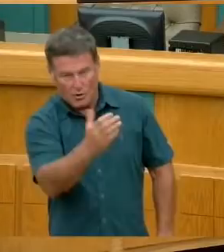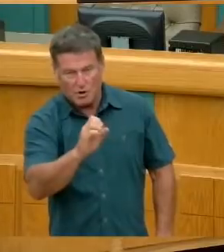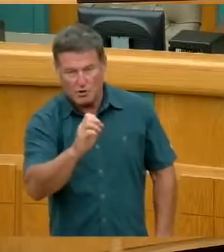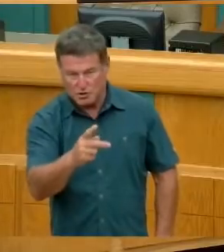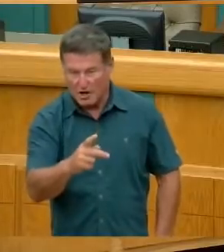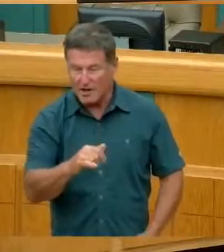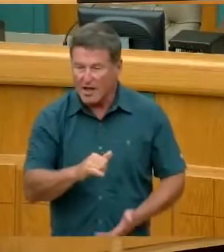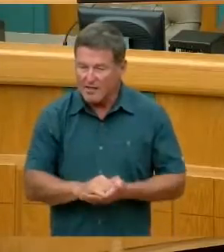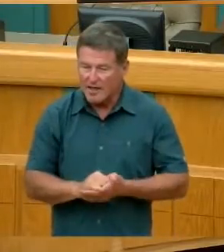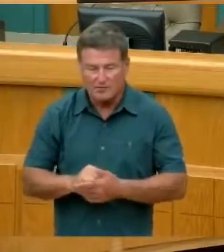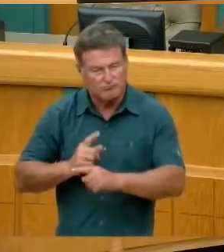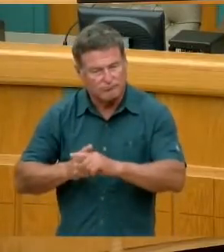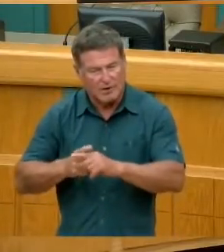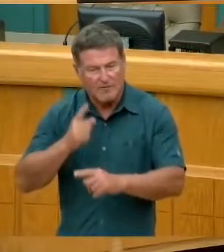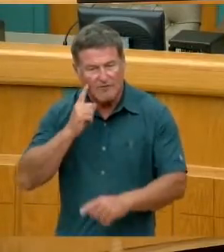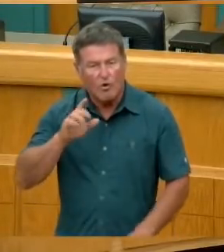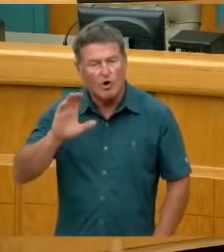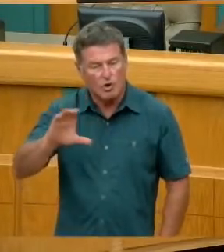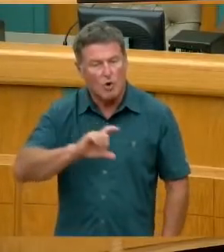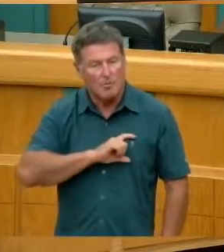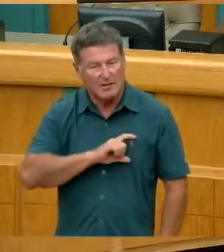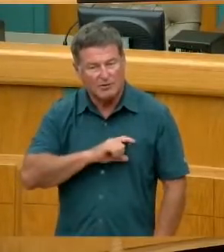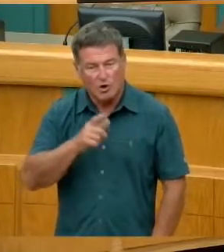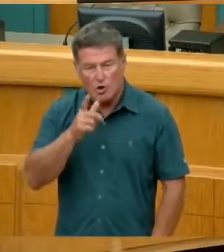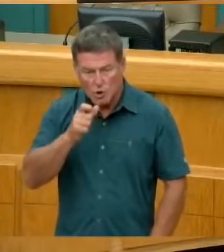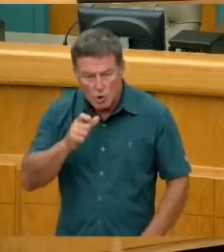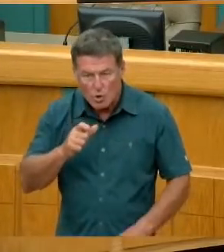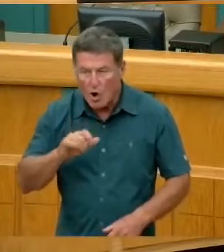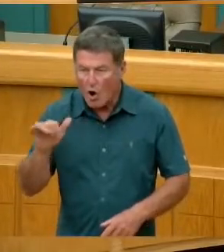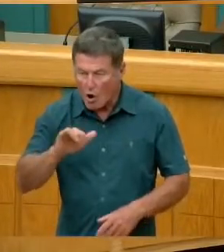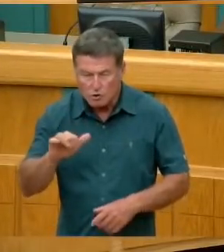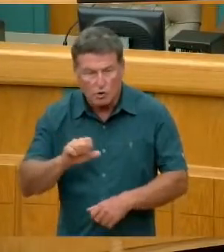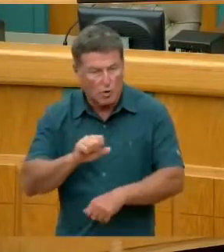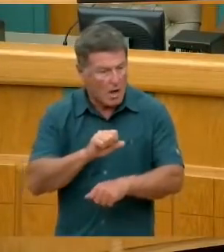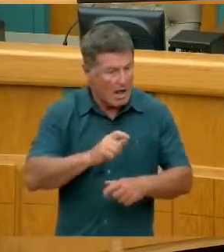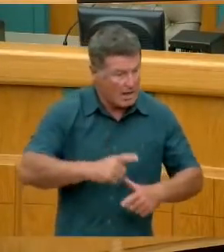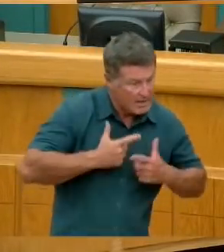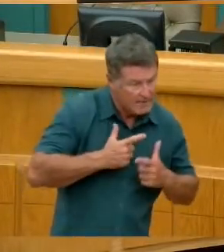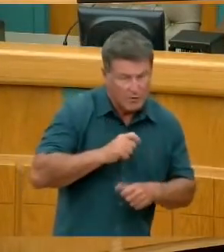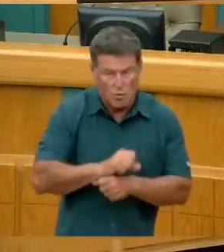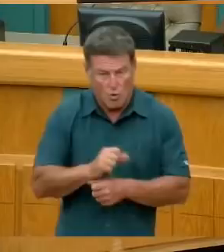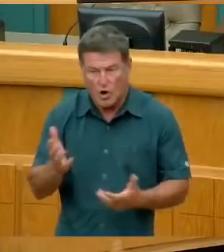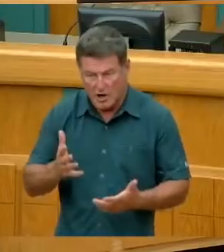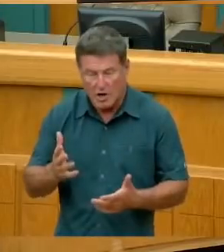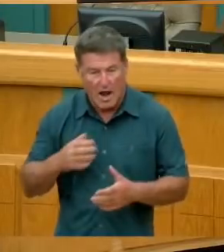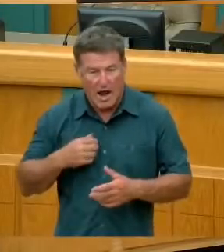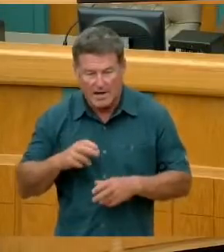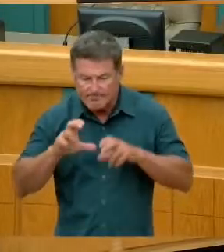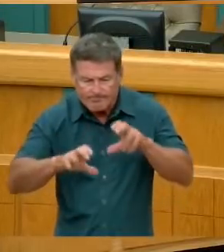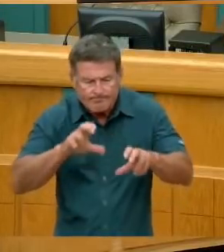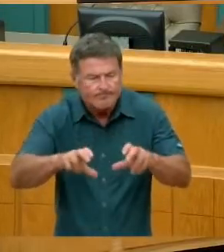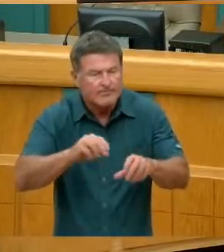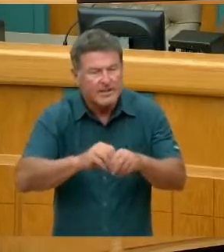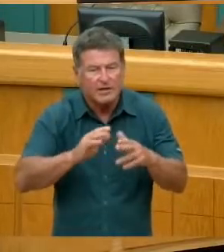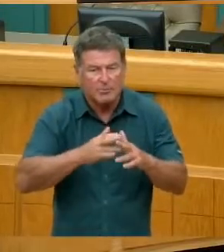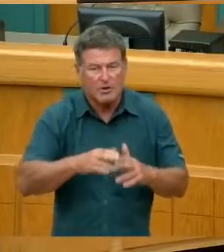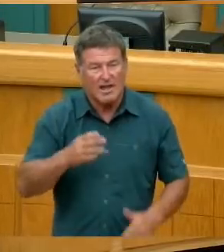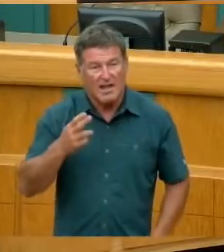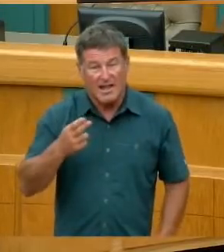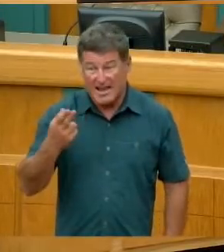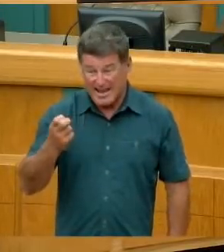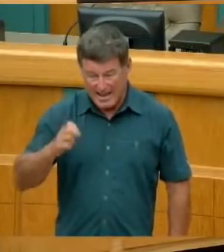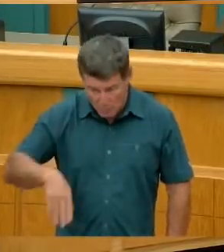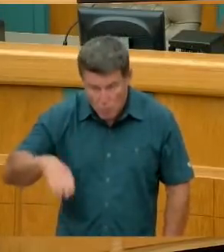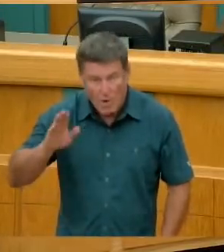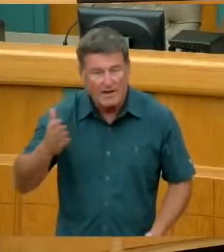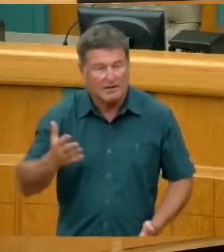testament to your police department, to your officers investing individually into their community. Chuck was raised here.